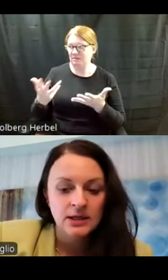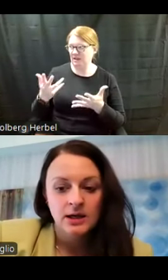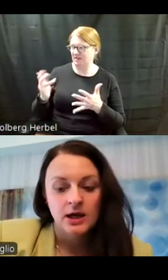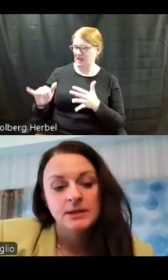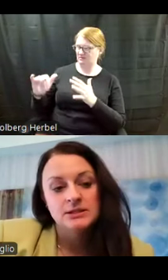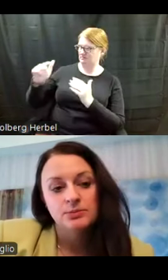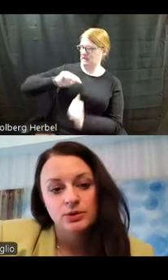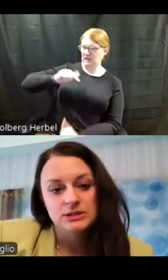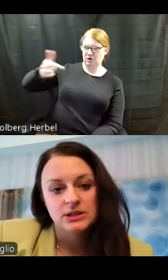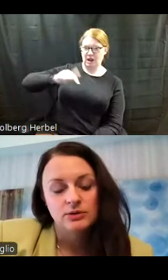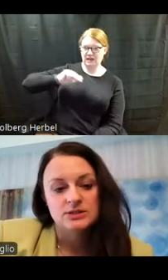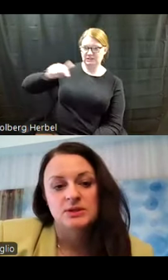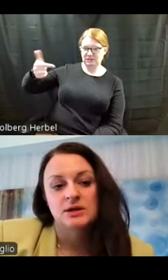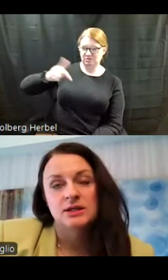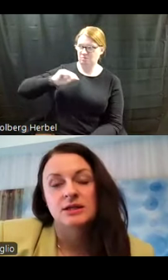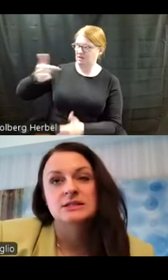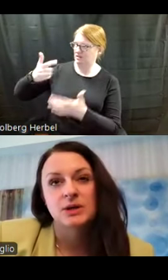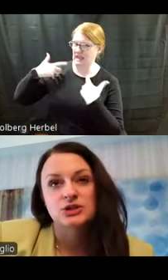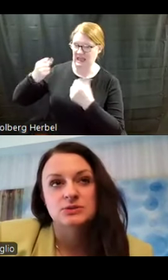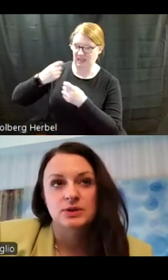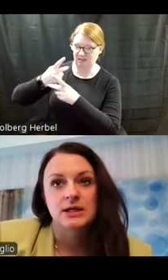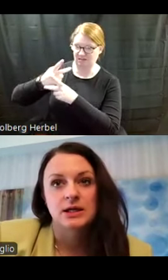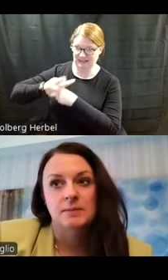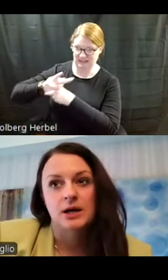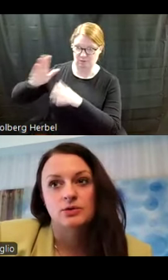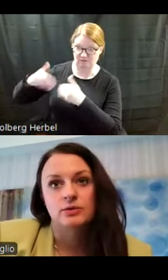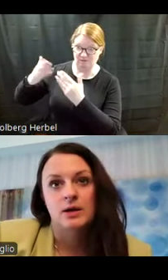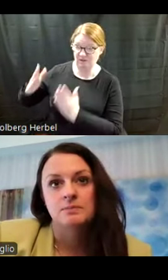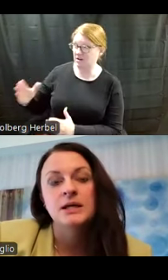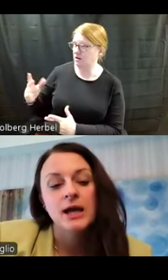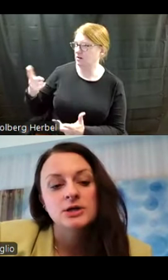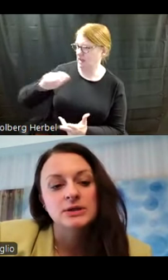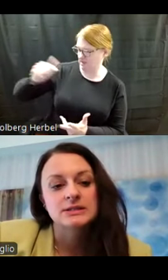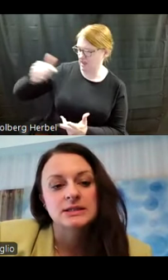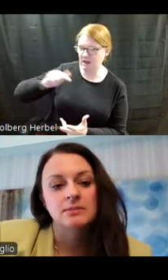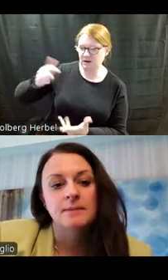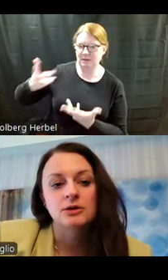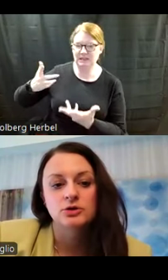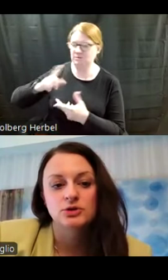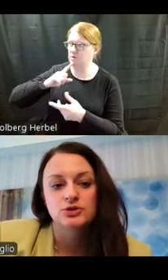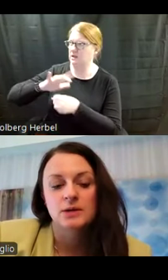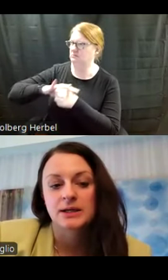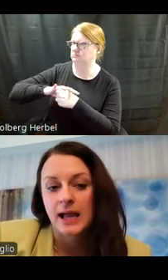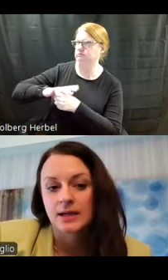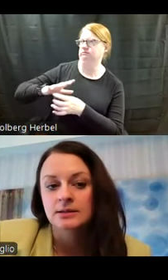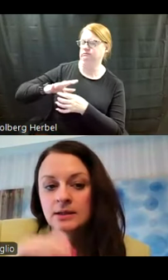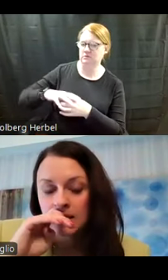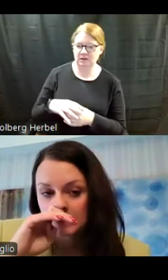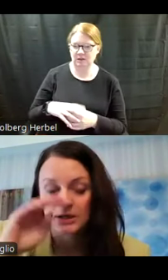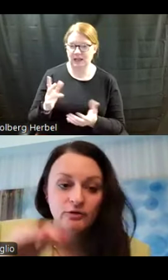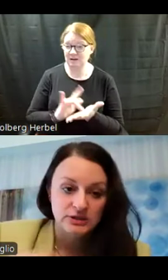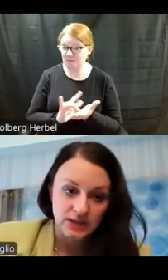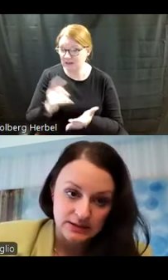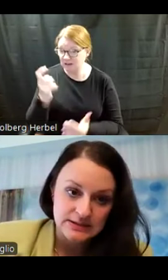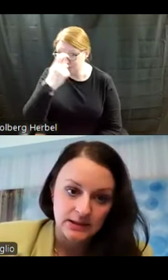providers. And it's important to note, I think especially as we're thinking about pediatrics, that medical trauma can